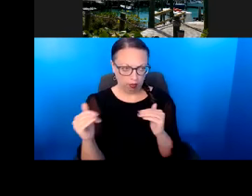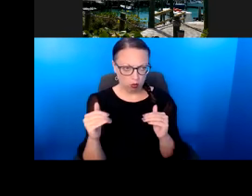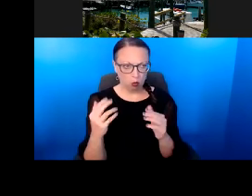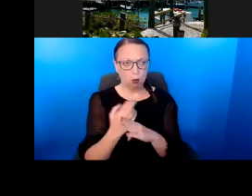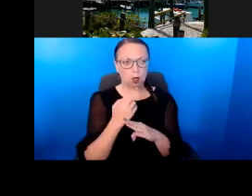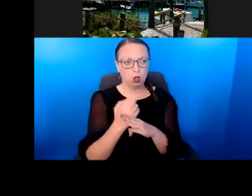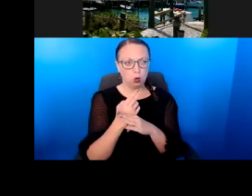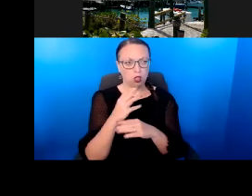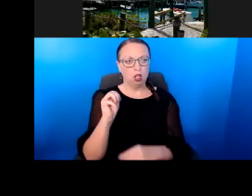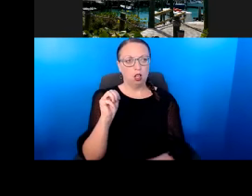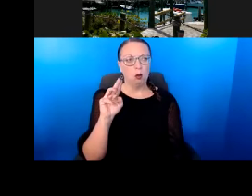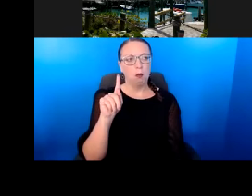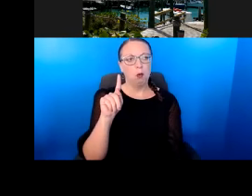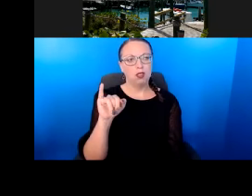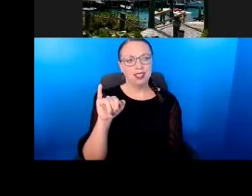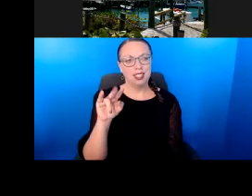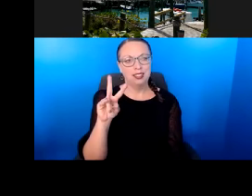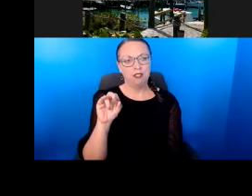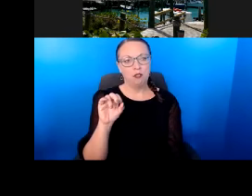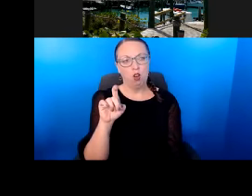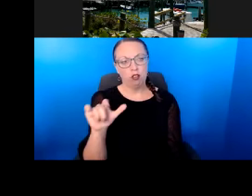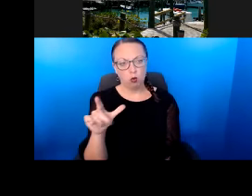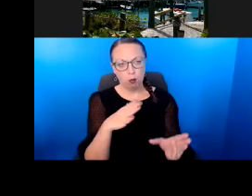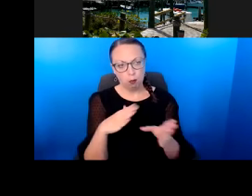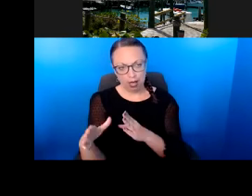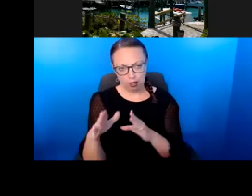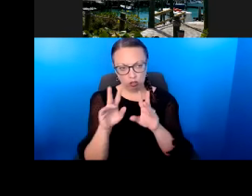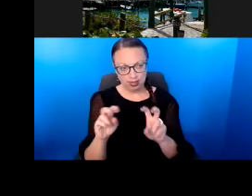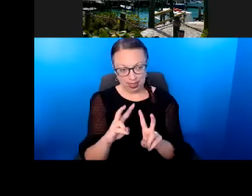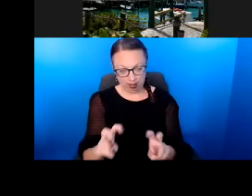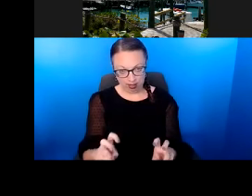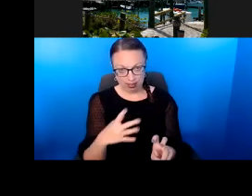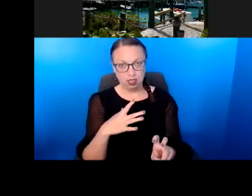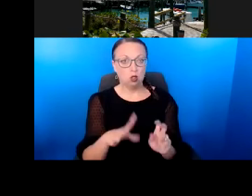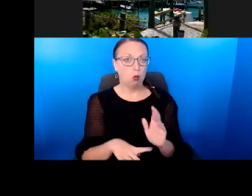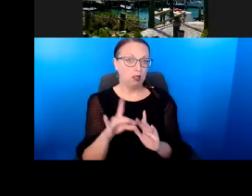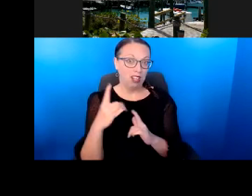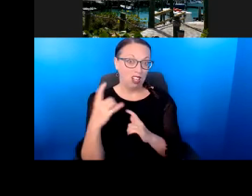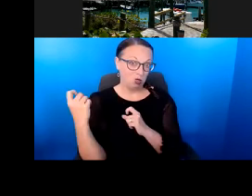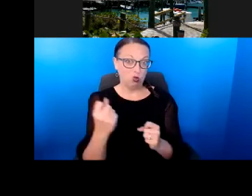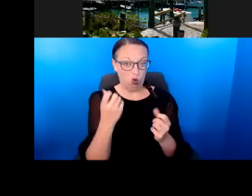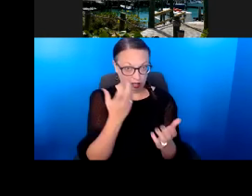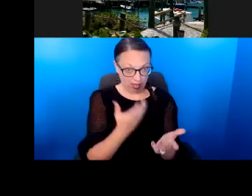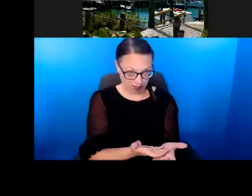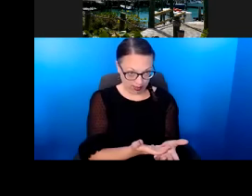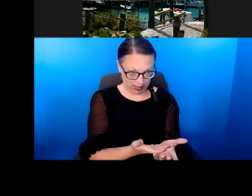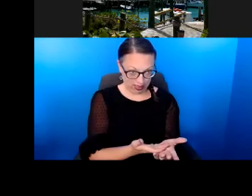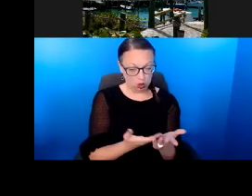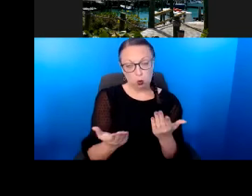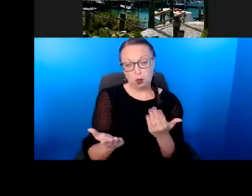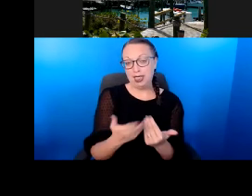pattern analysis, we found strong evidence in the sense that you could easily classify